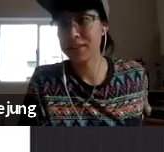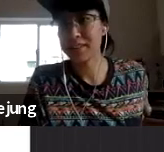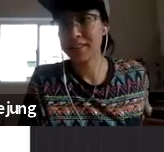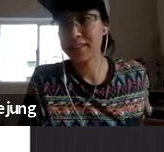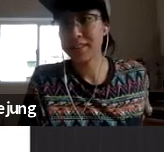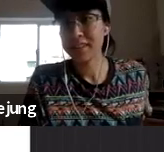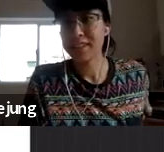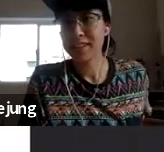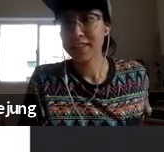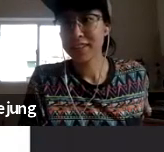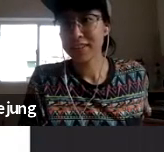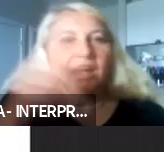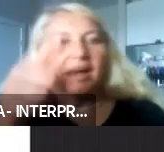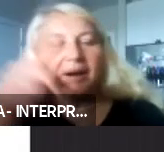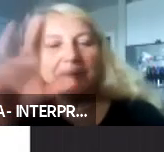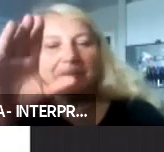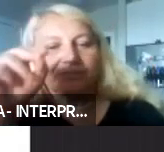you. Okay.